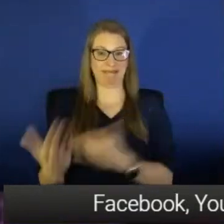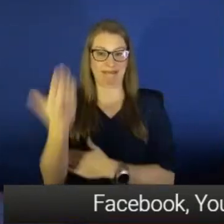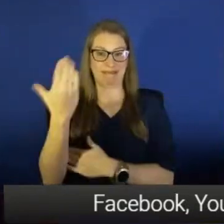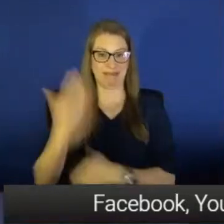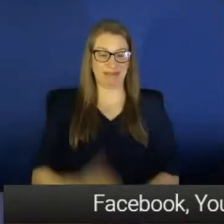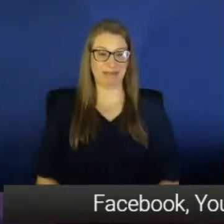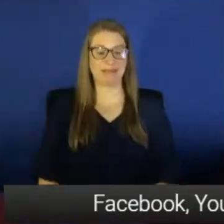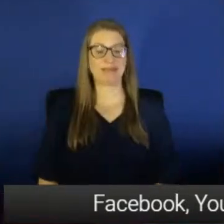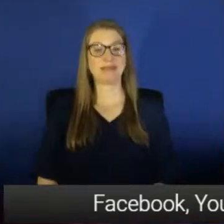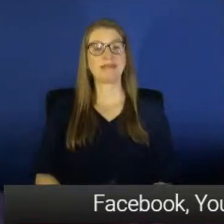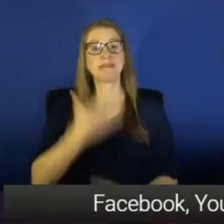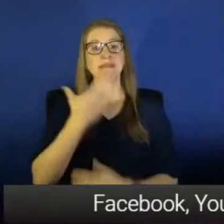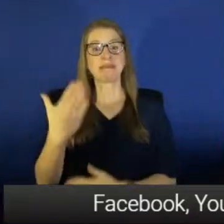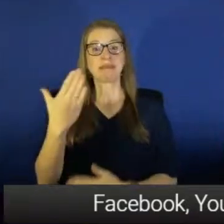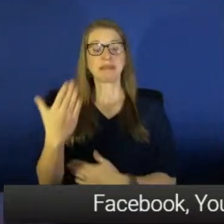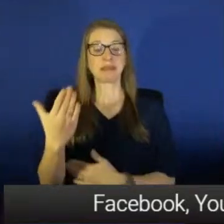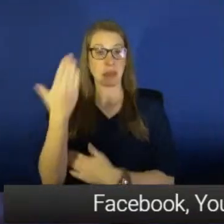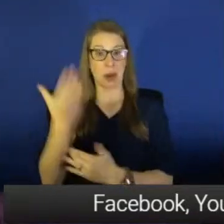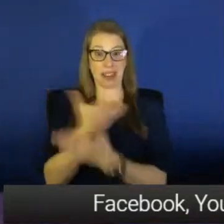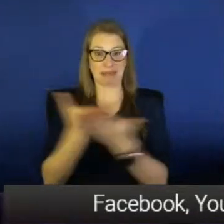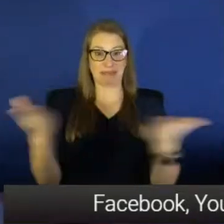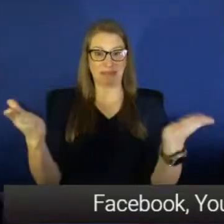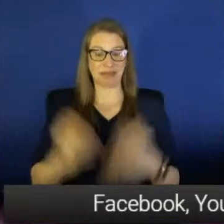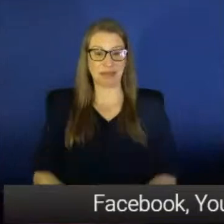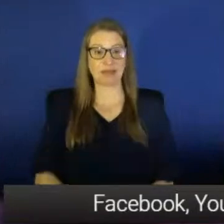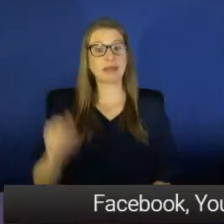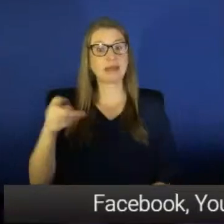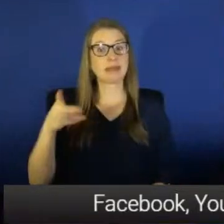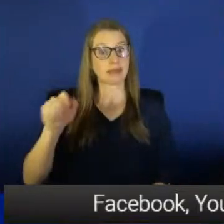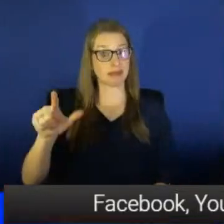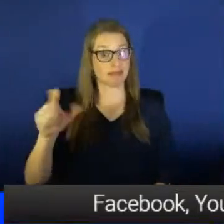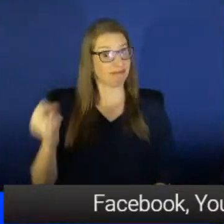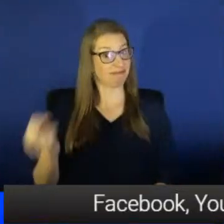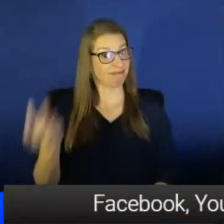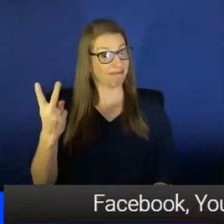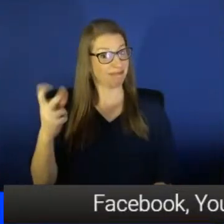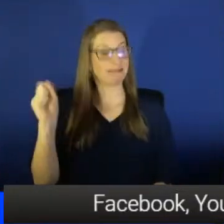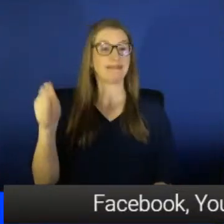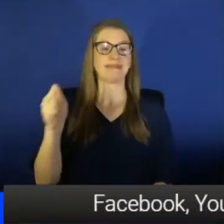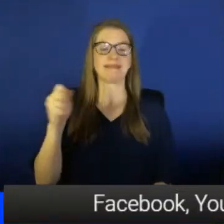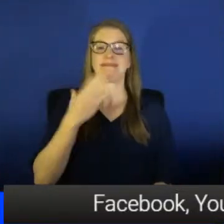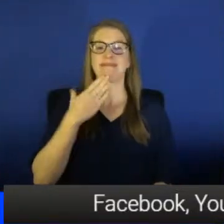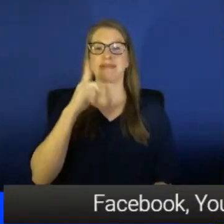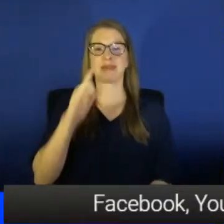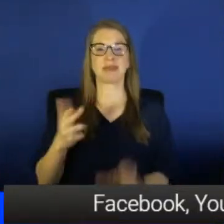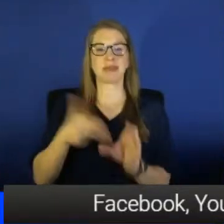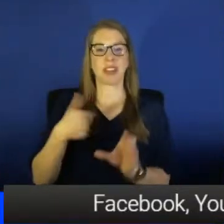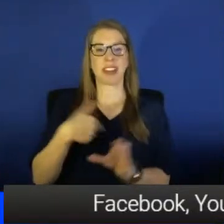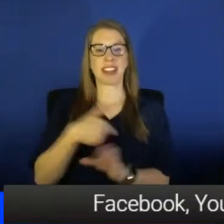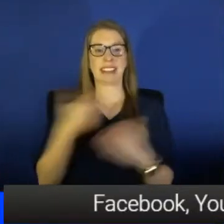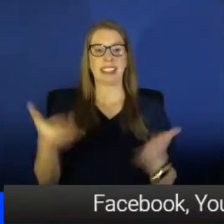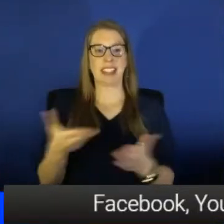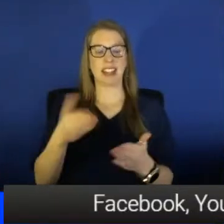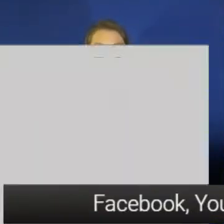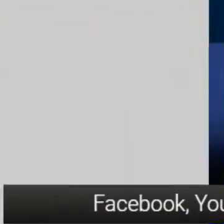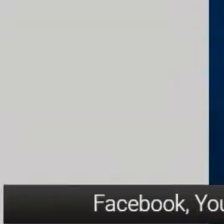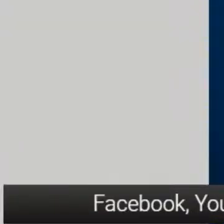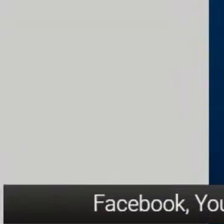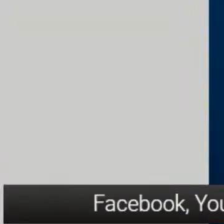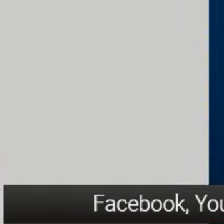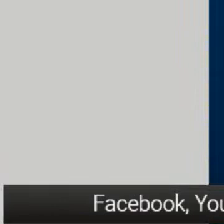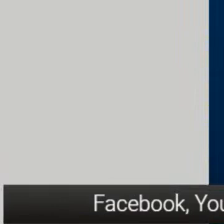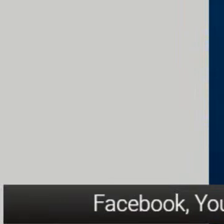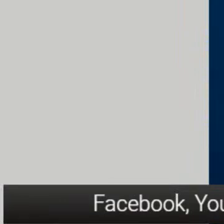And good morning, everyone. It is April 12th. Yeah, thanks for joining us here on Facebook, YouTube, and on Twitter. Coming up a little bit